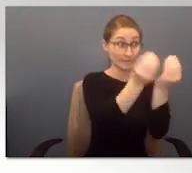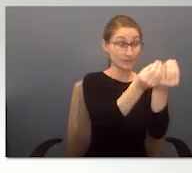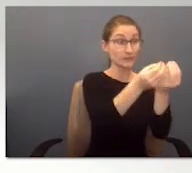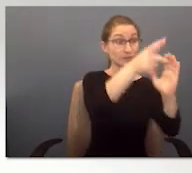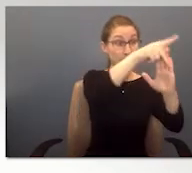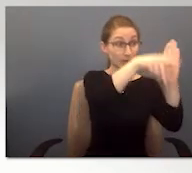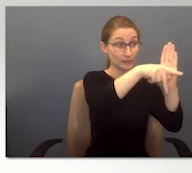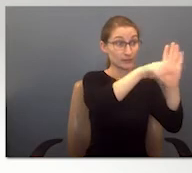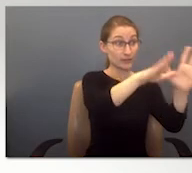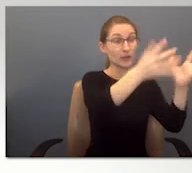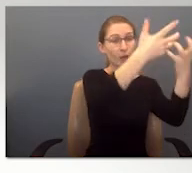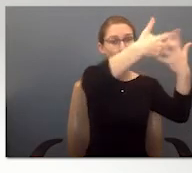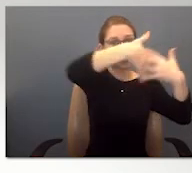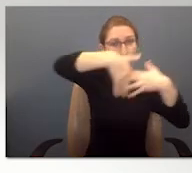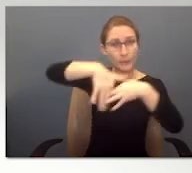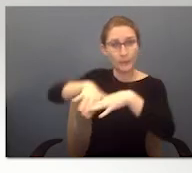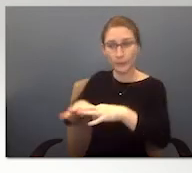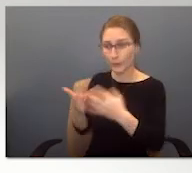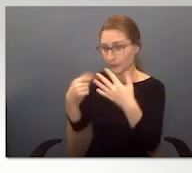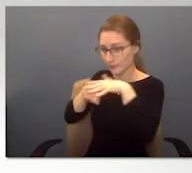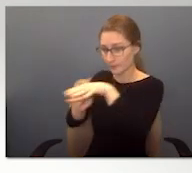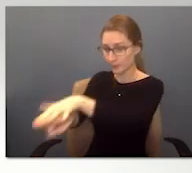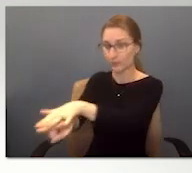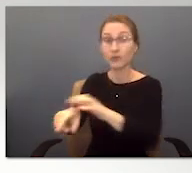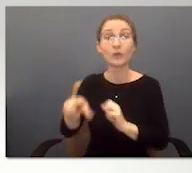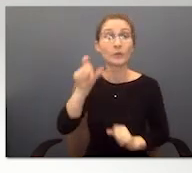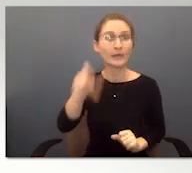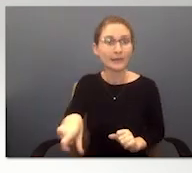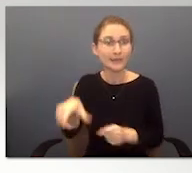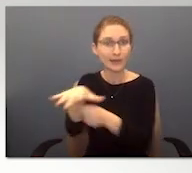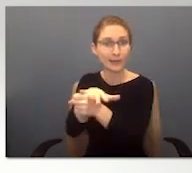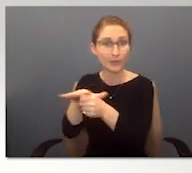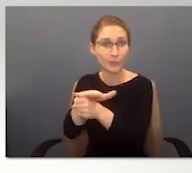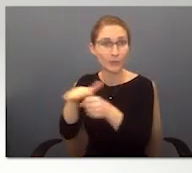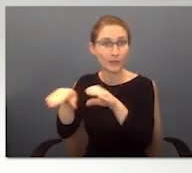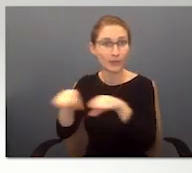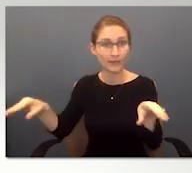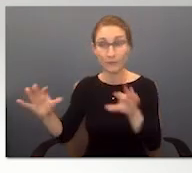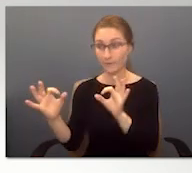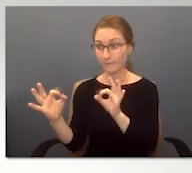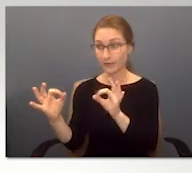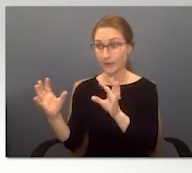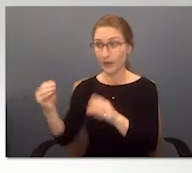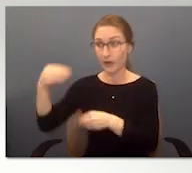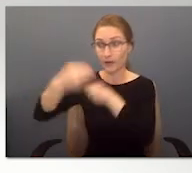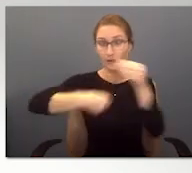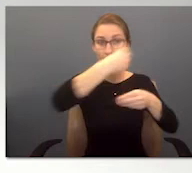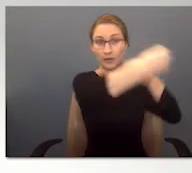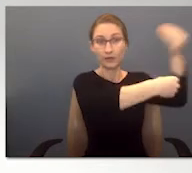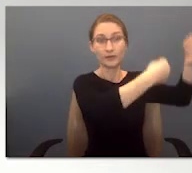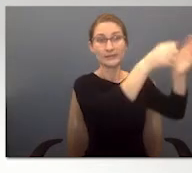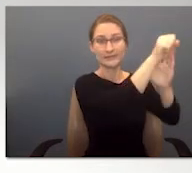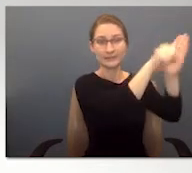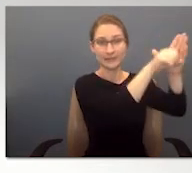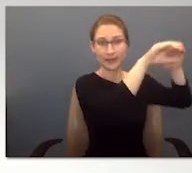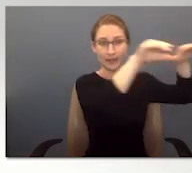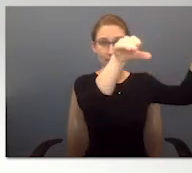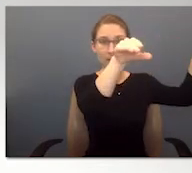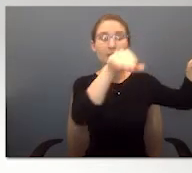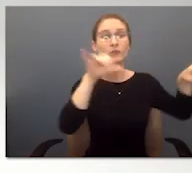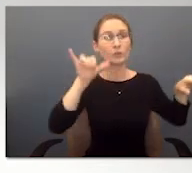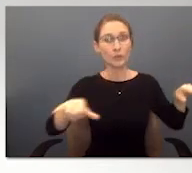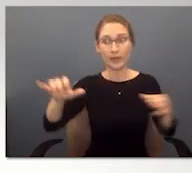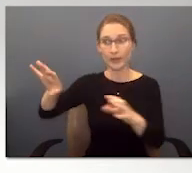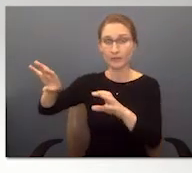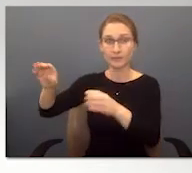office integrated, and then we need to see that feedback from the local level back up to the state level, so